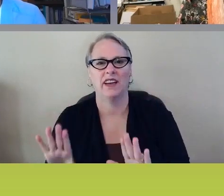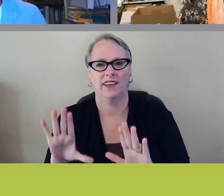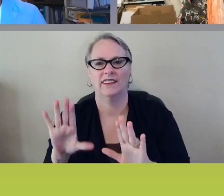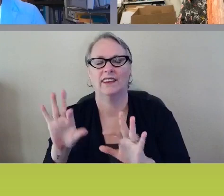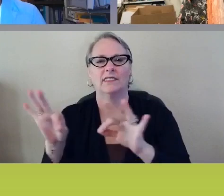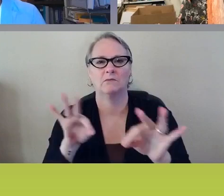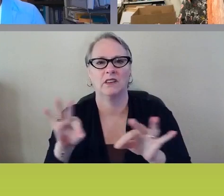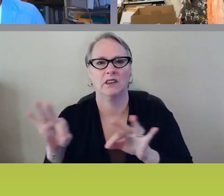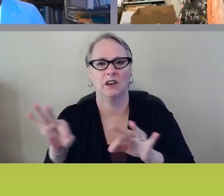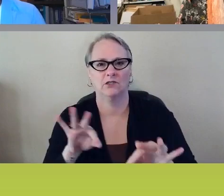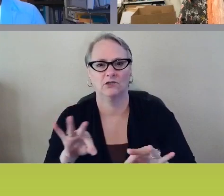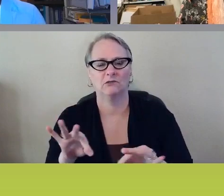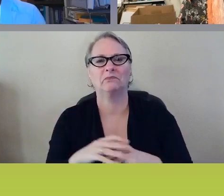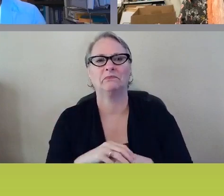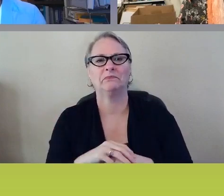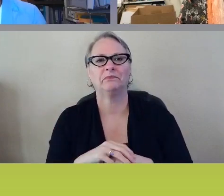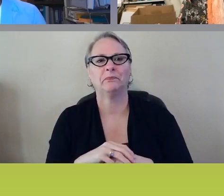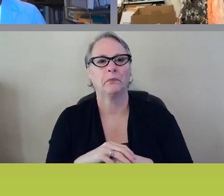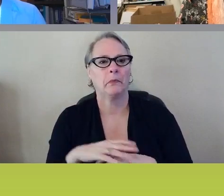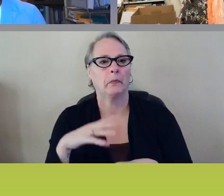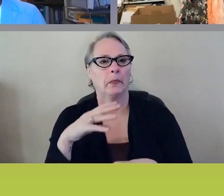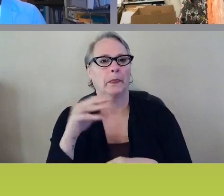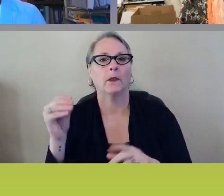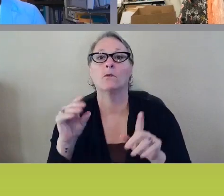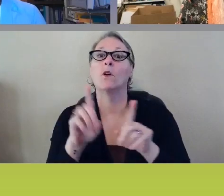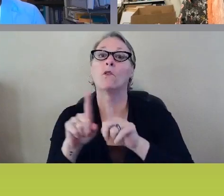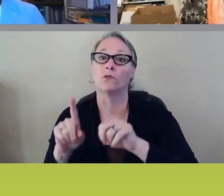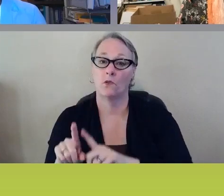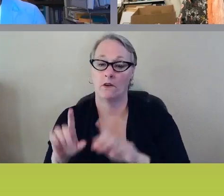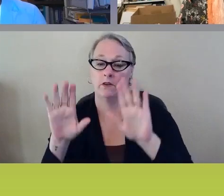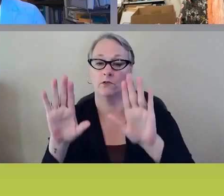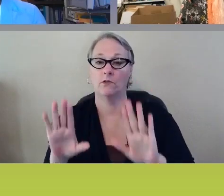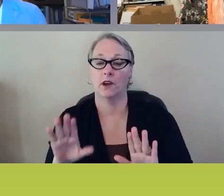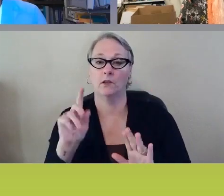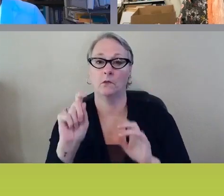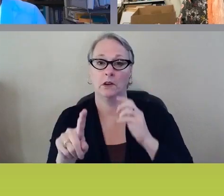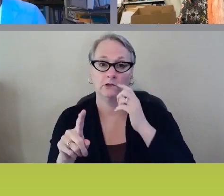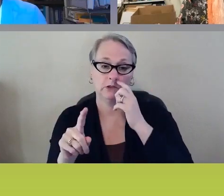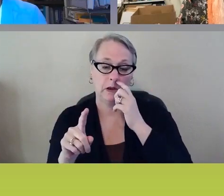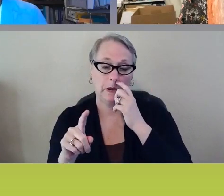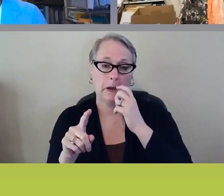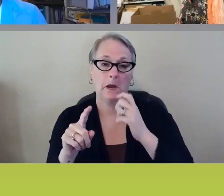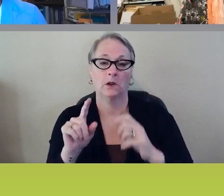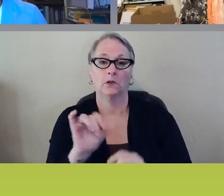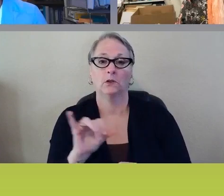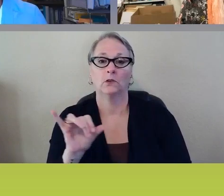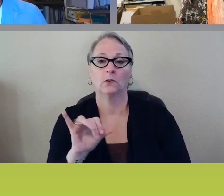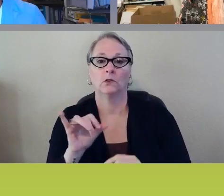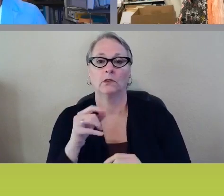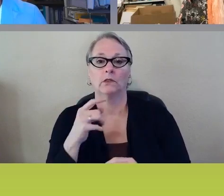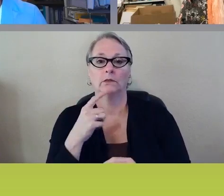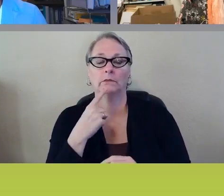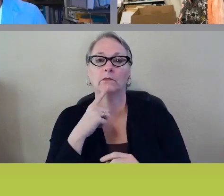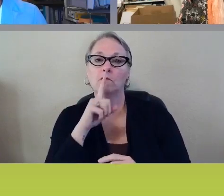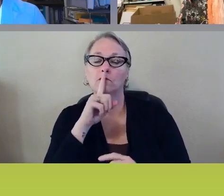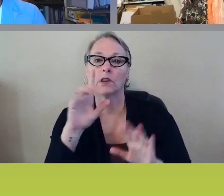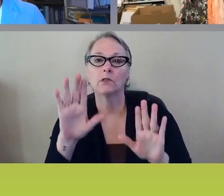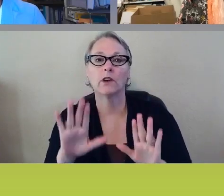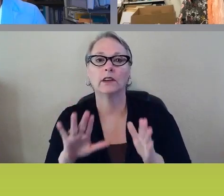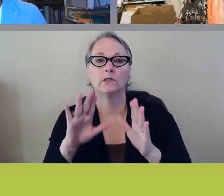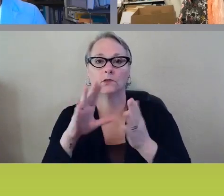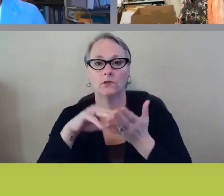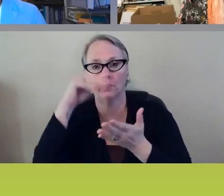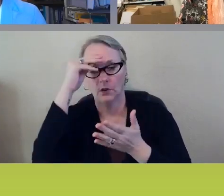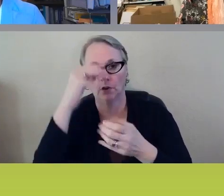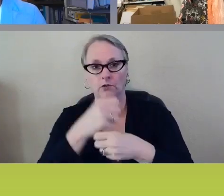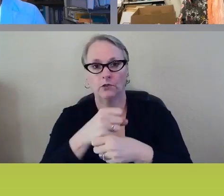explanation, extension. And then we also have a great question about, so it's really great to learn that creating a STEM